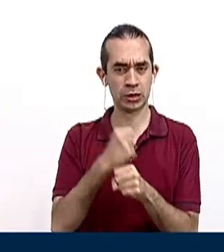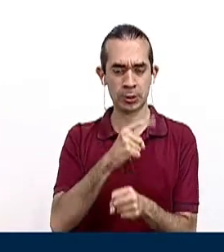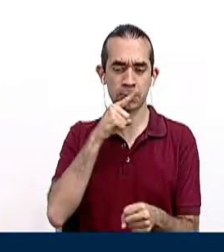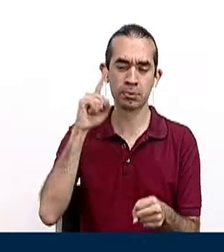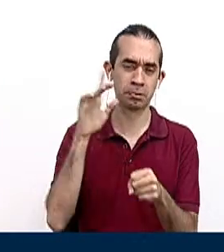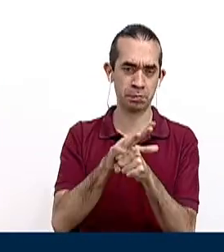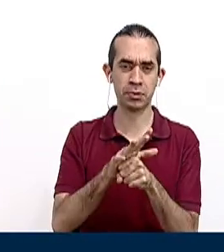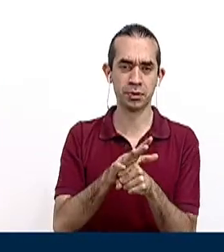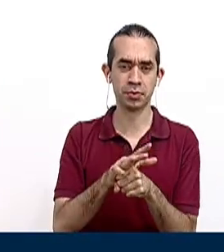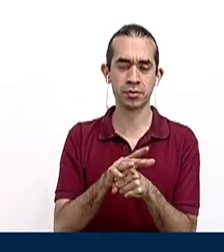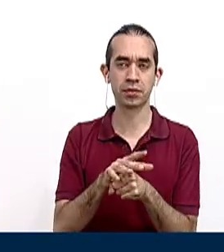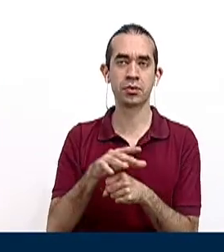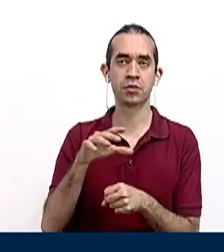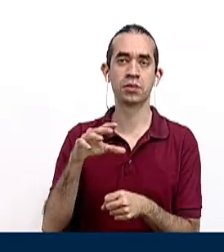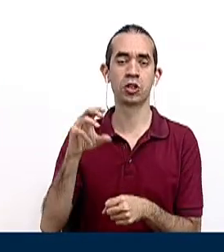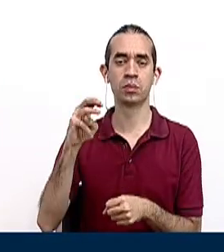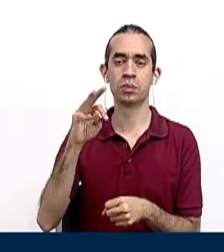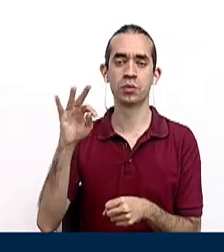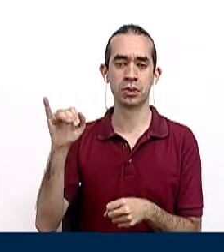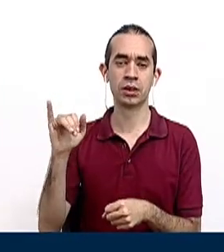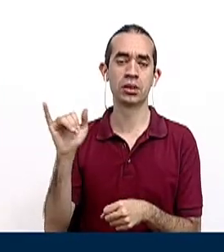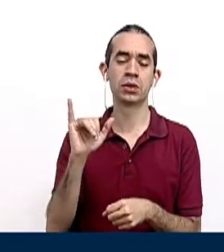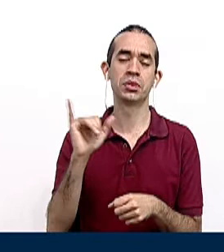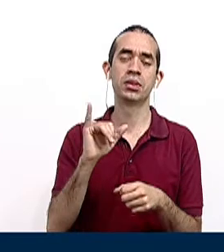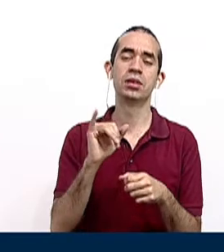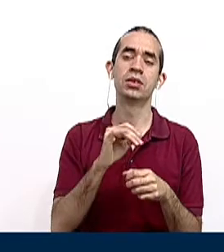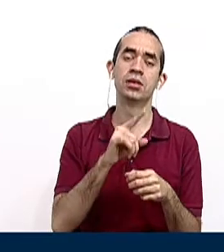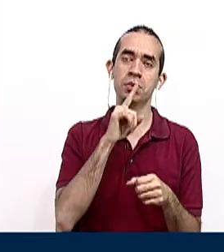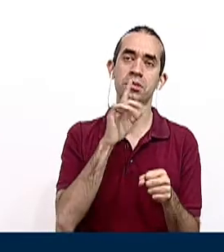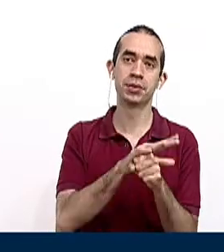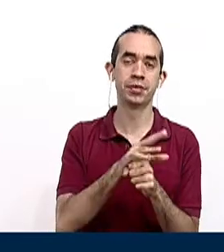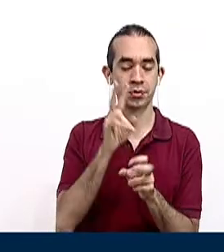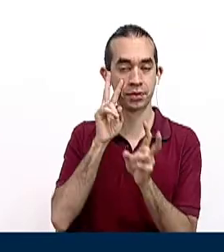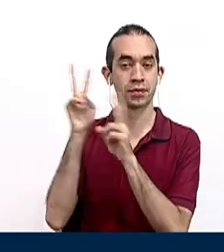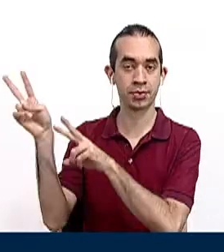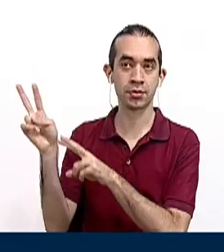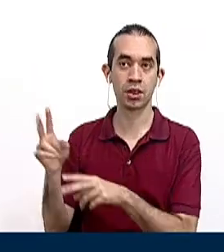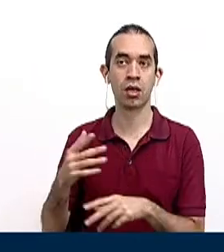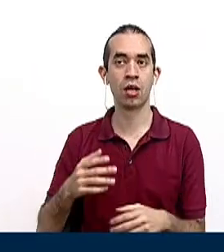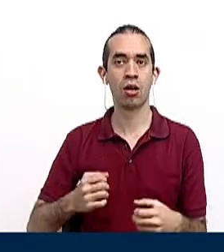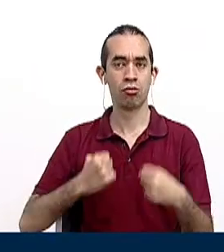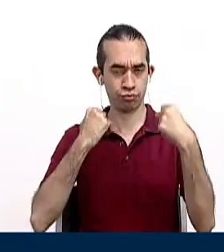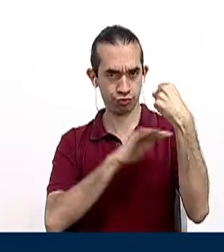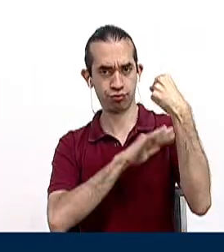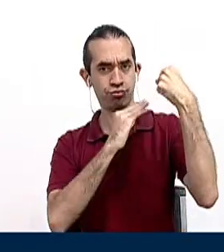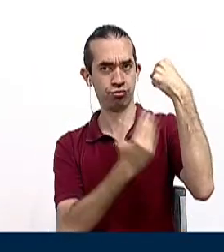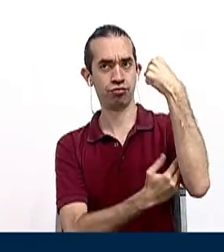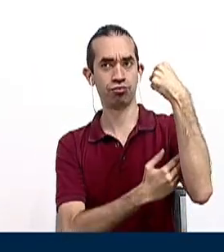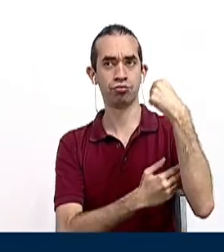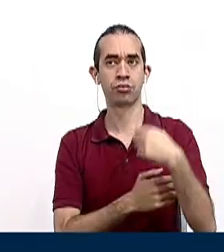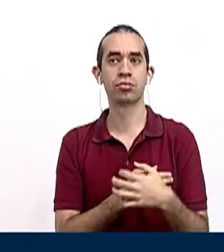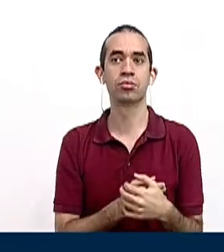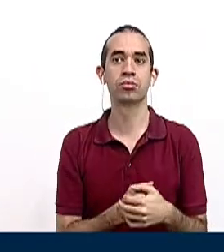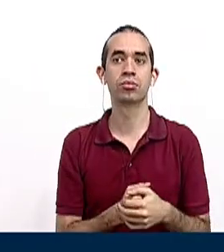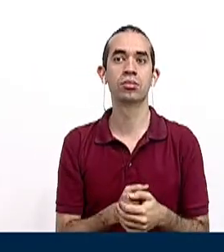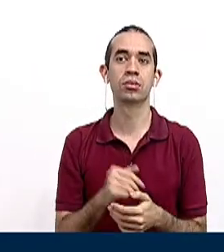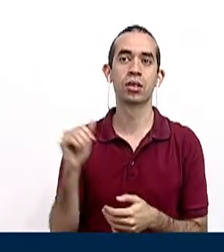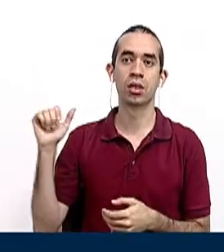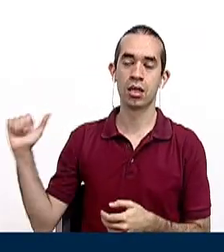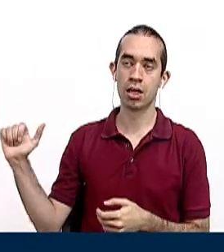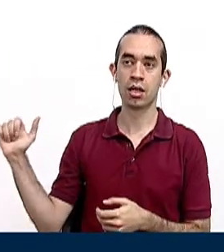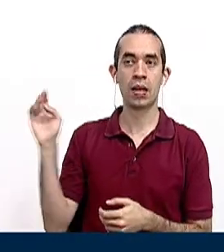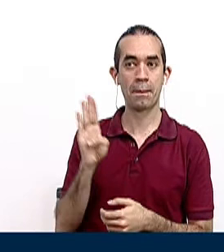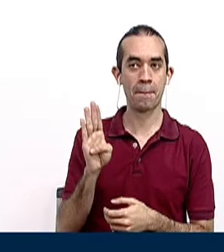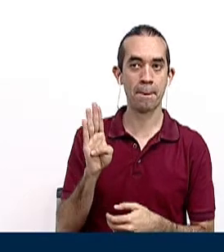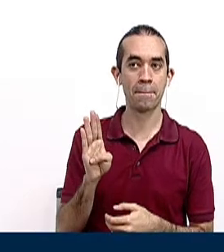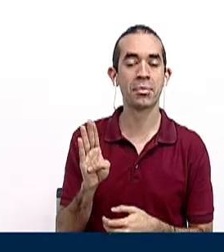compromise. That is commit, a compromise. Let's look at the next one. Encourage. We have A and B again. Which